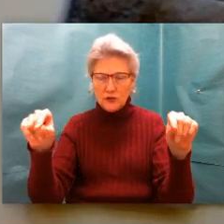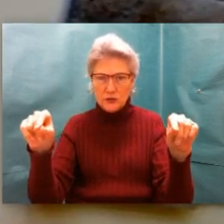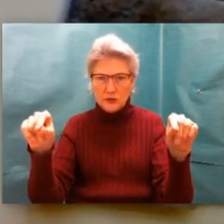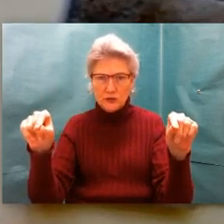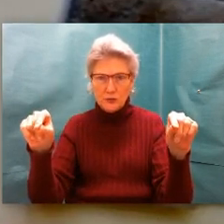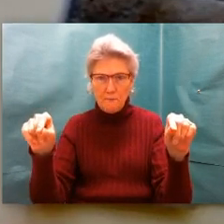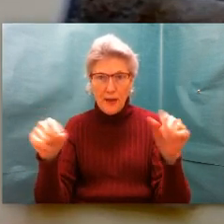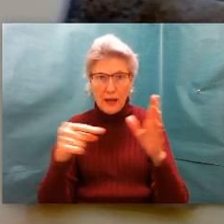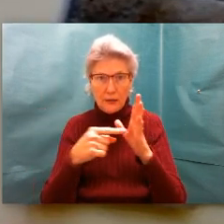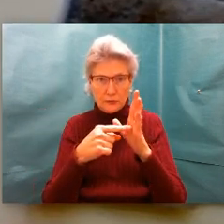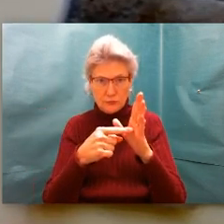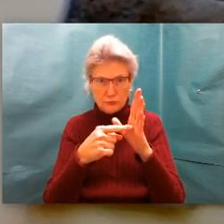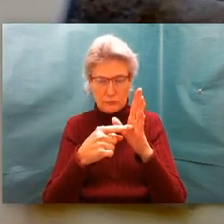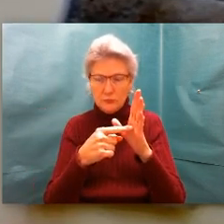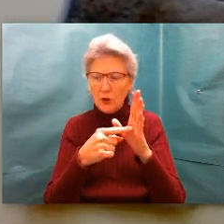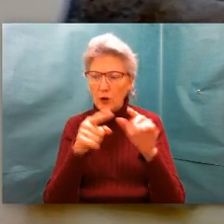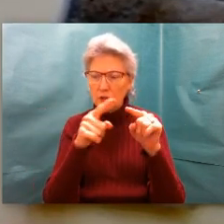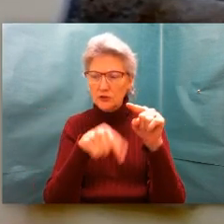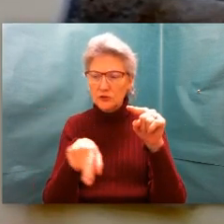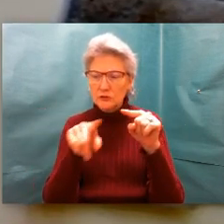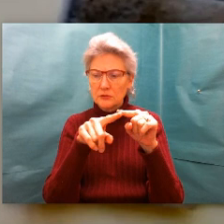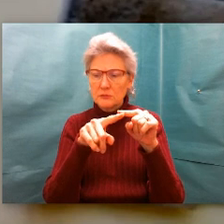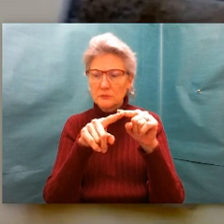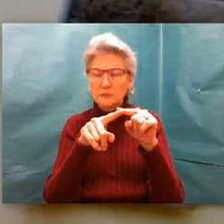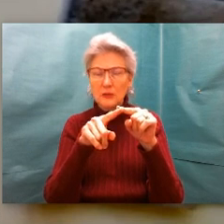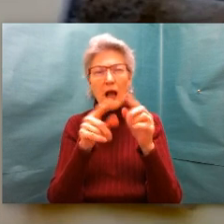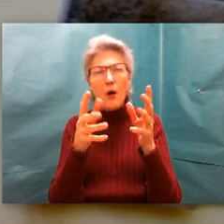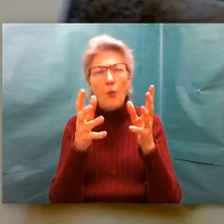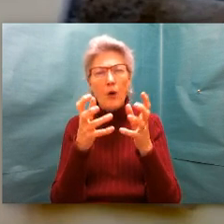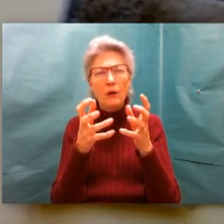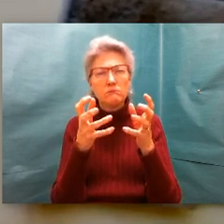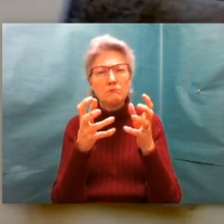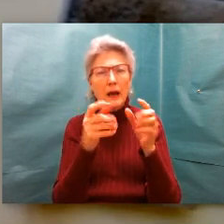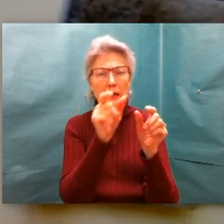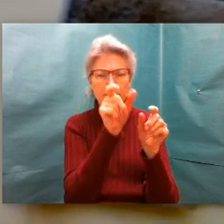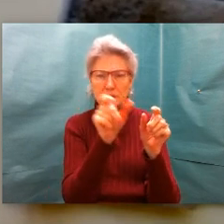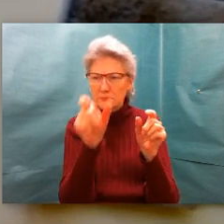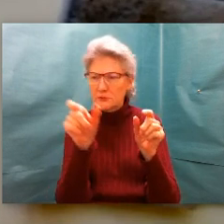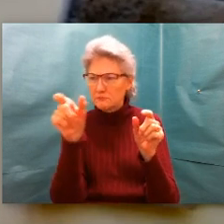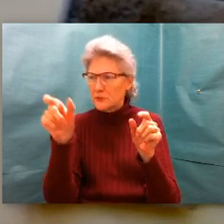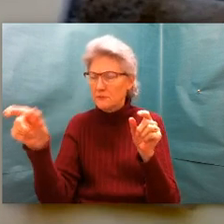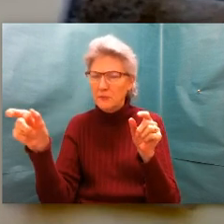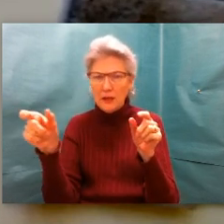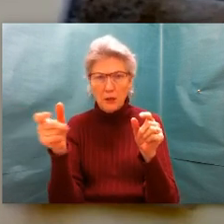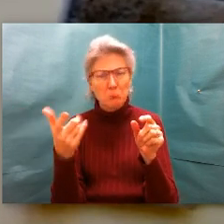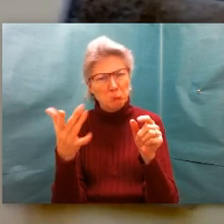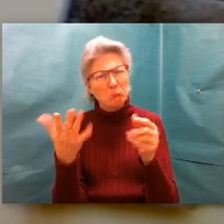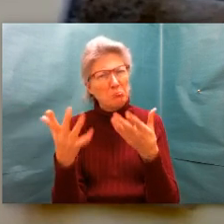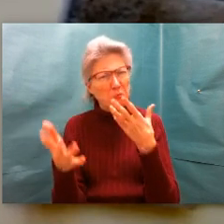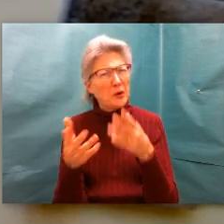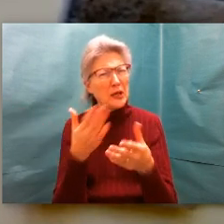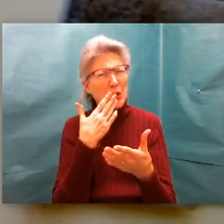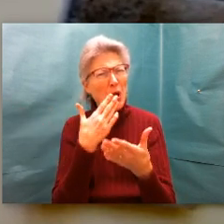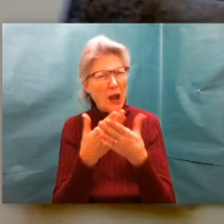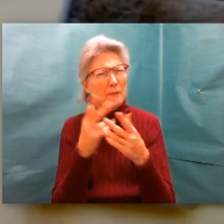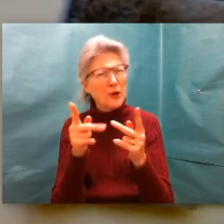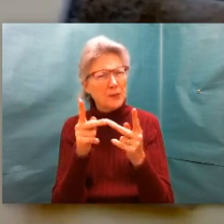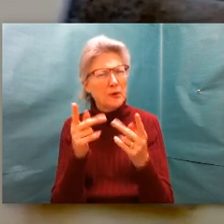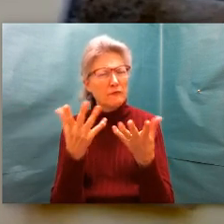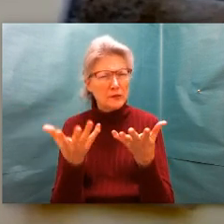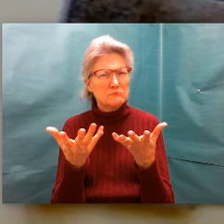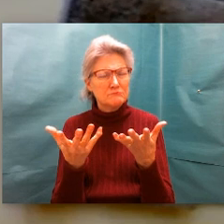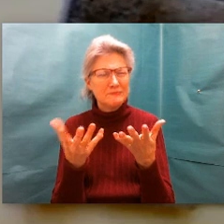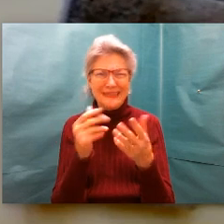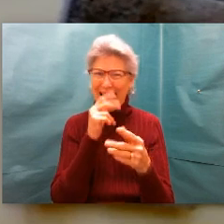model or a fraction circle, I want my increments to be close to correct, but if they're not